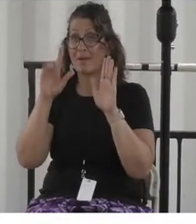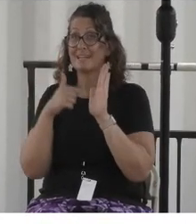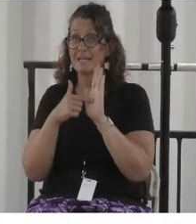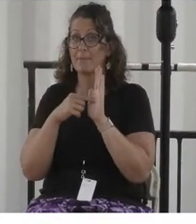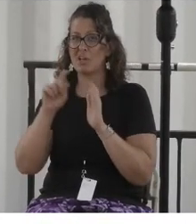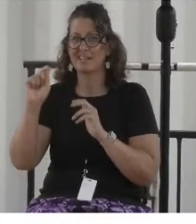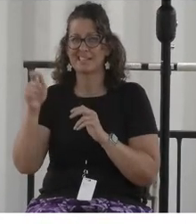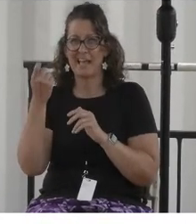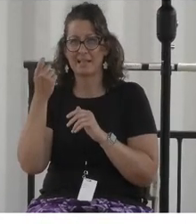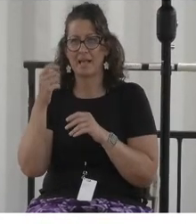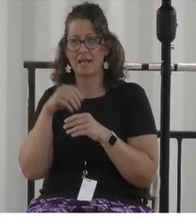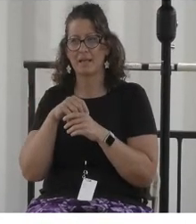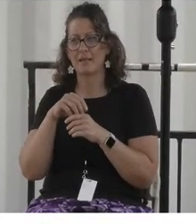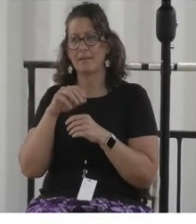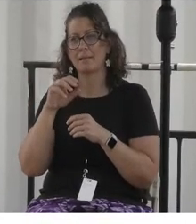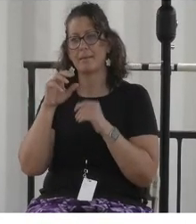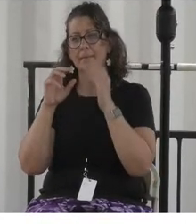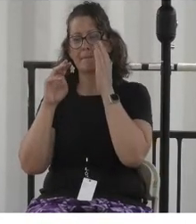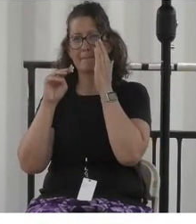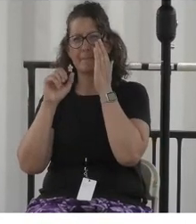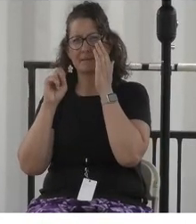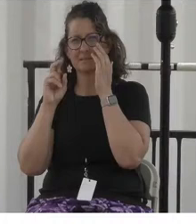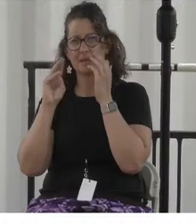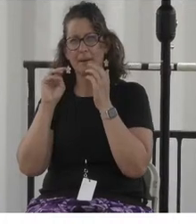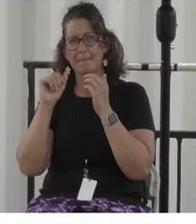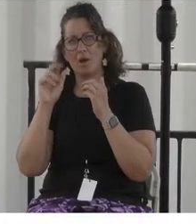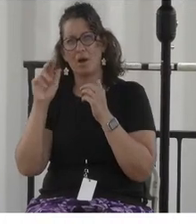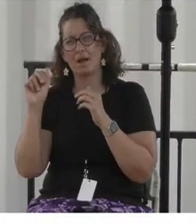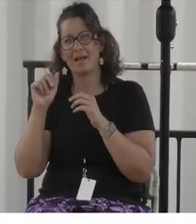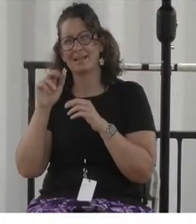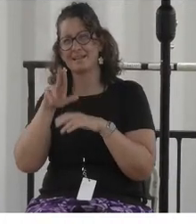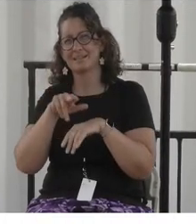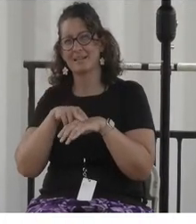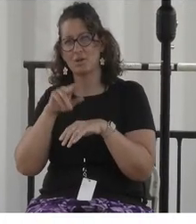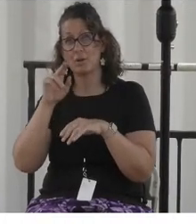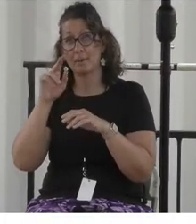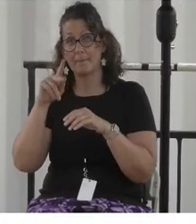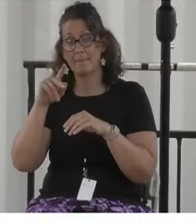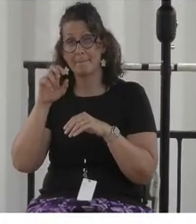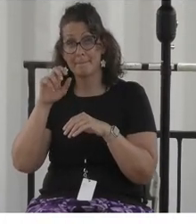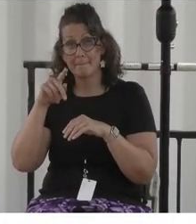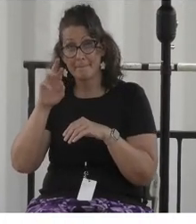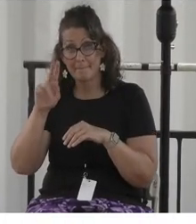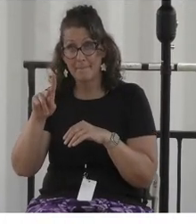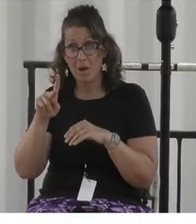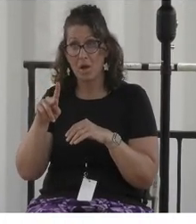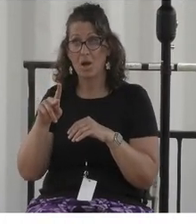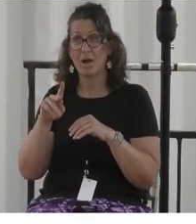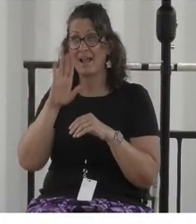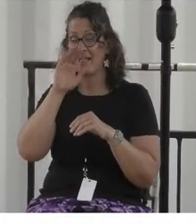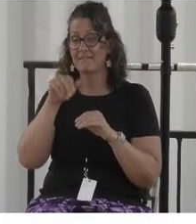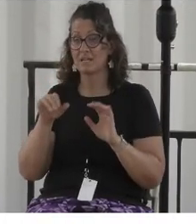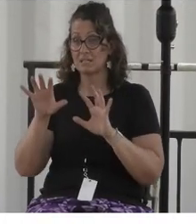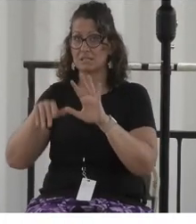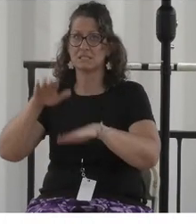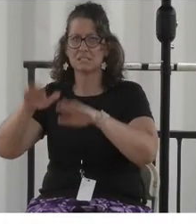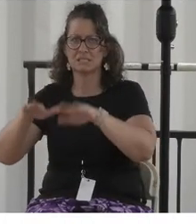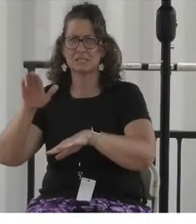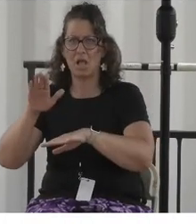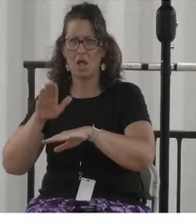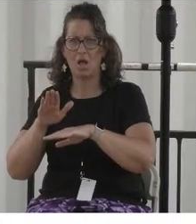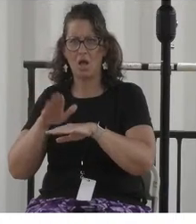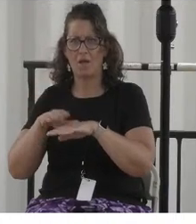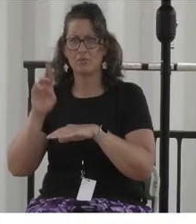Kenya, in Amboseli National Park, where a ranger was actually knocked unconscious by an elephant, but we were able to help the